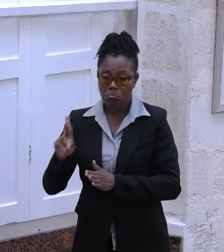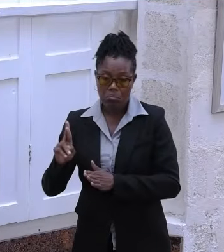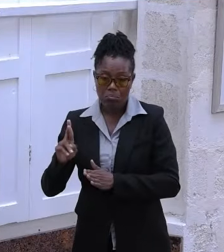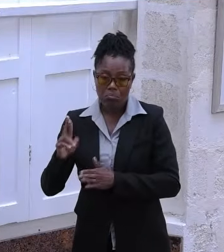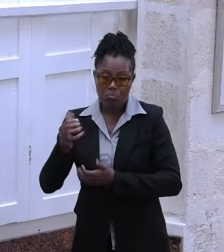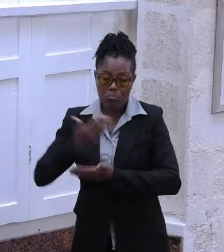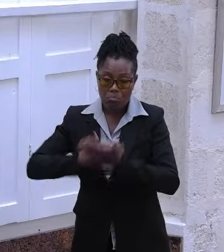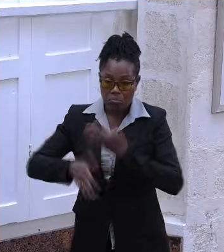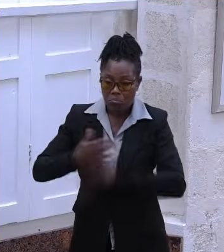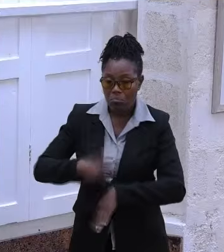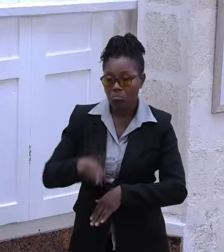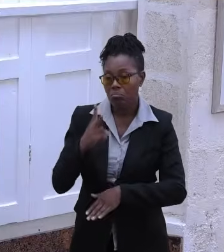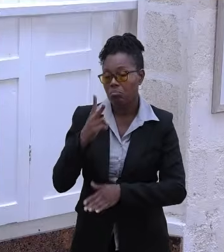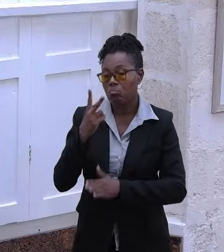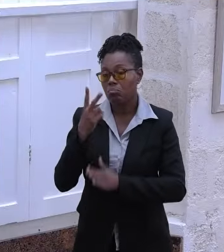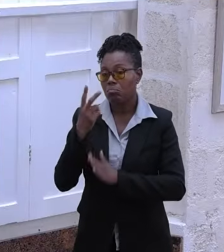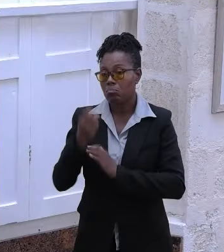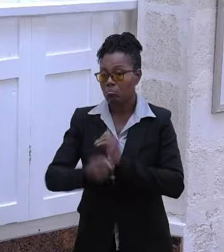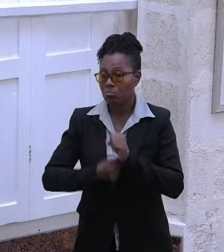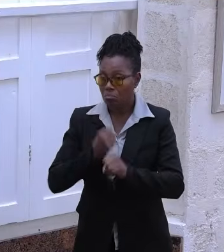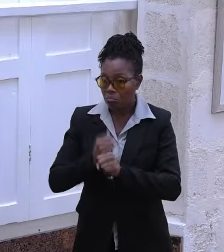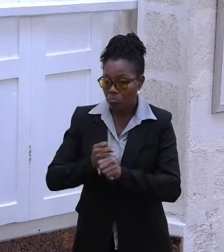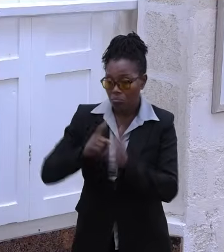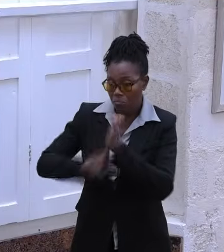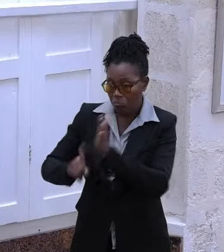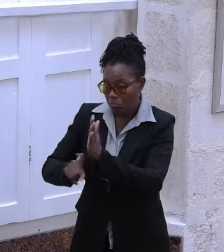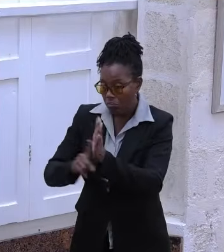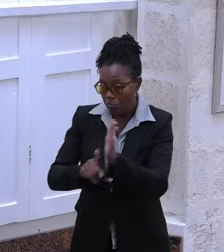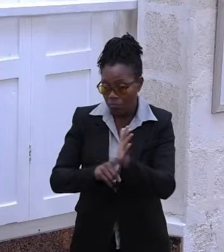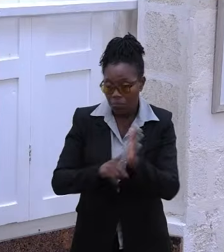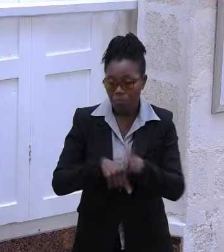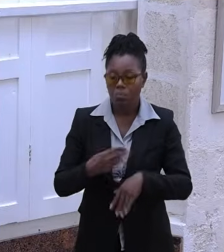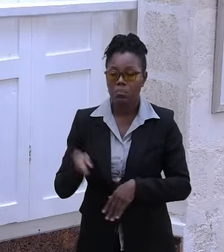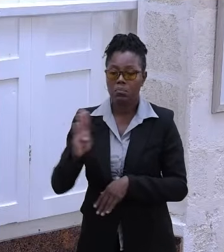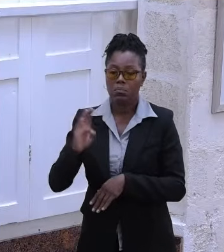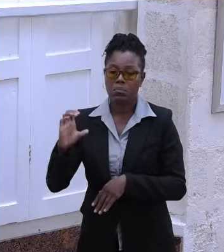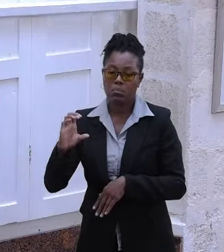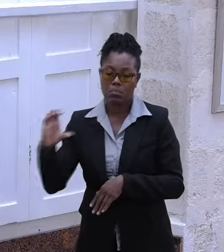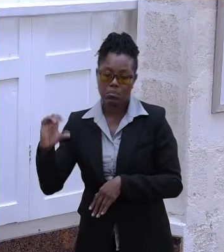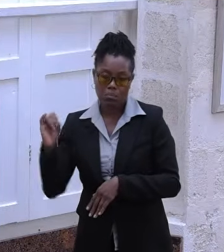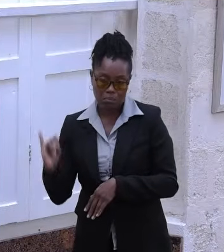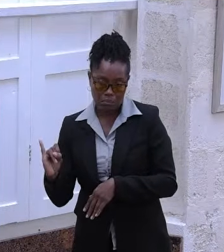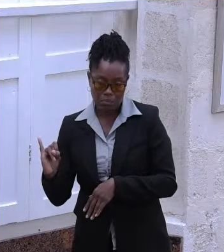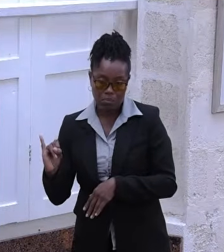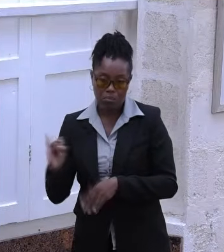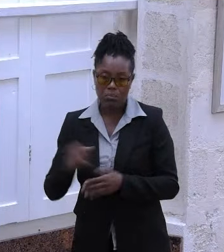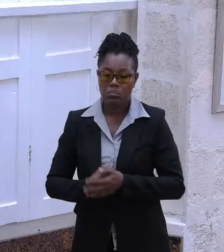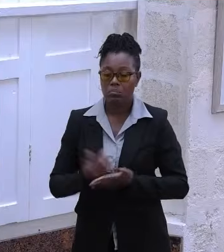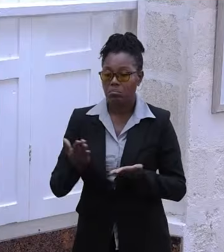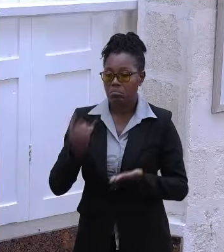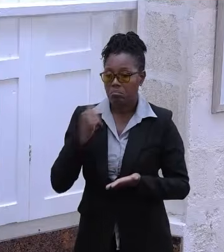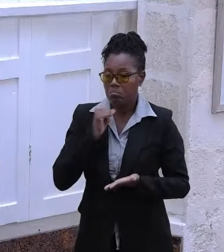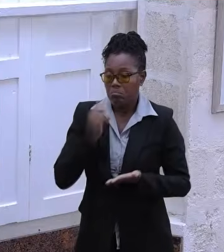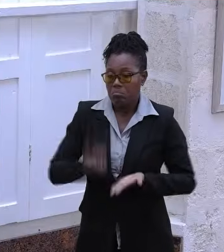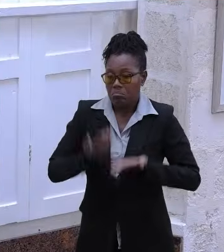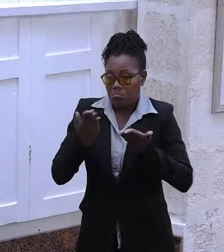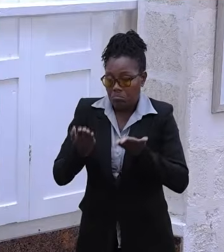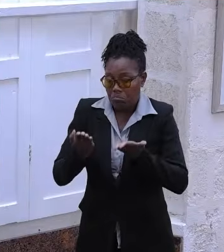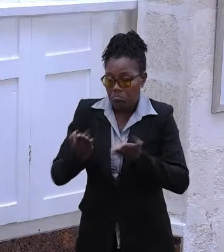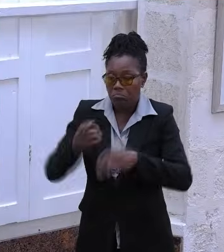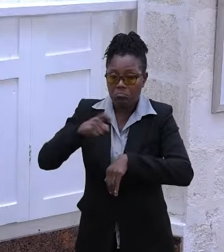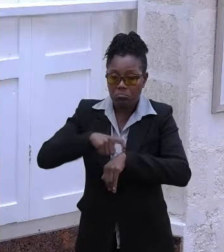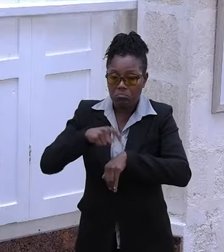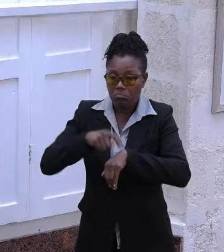2-year cripples due diligence. Barbados Chamber of Commerce and Industry, while not proposing a specific timeline,